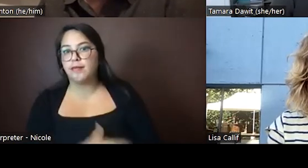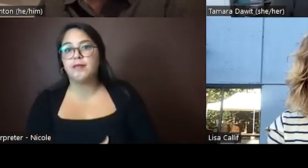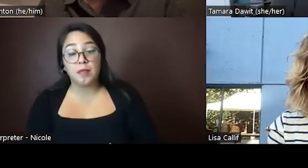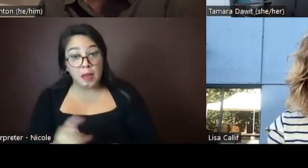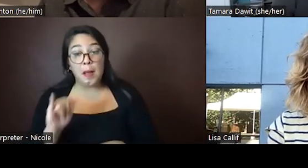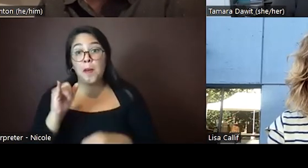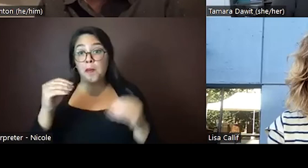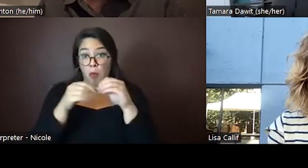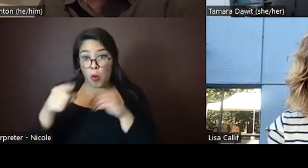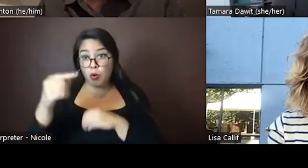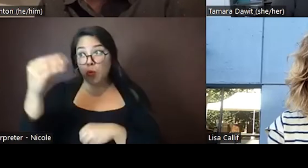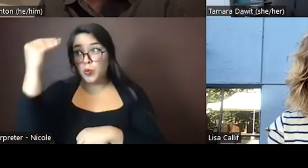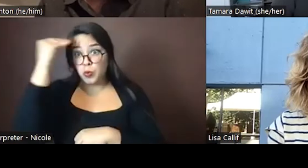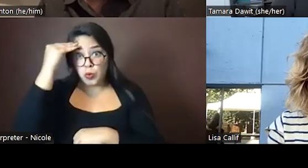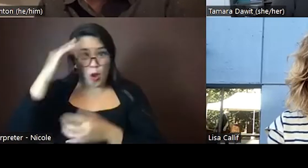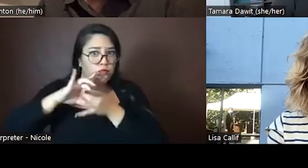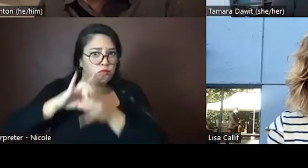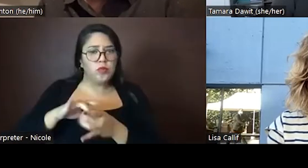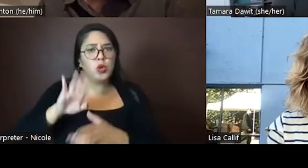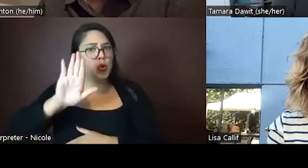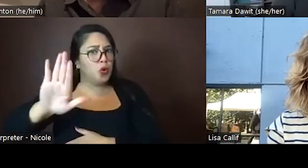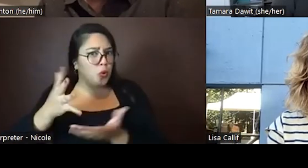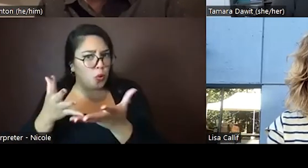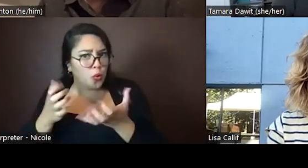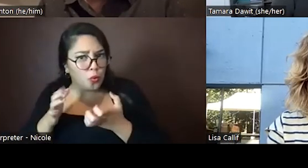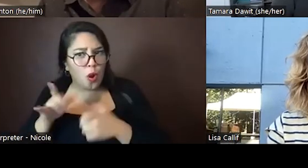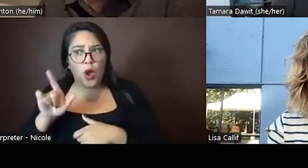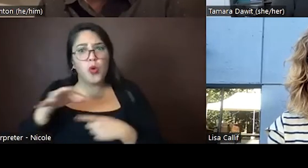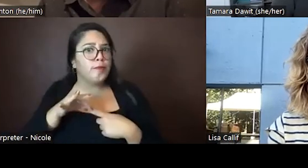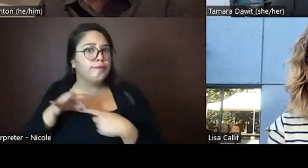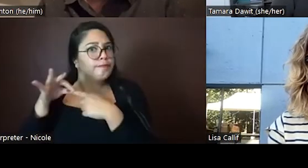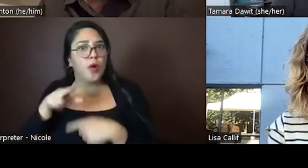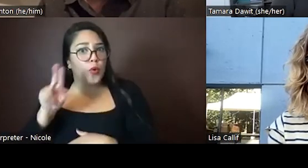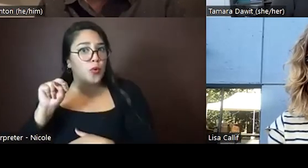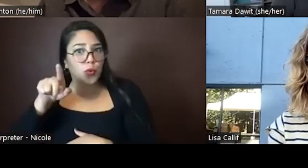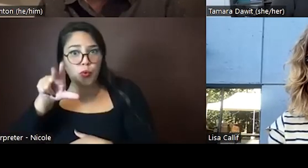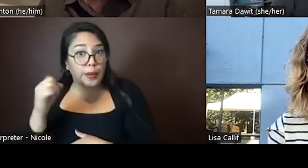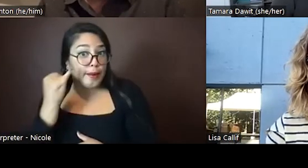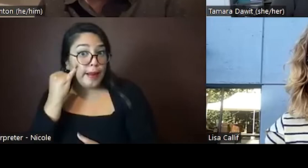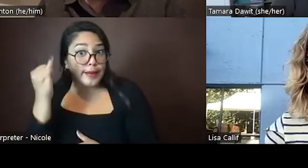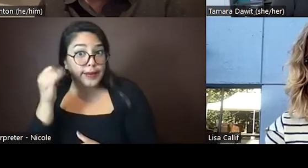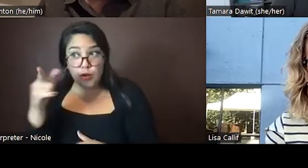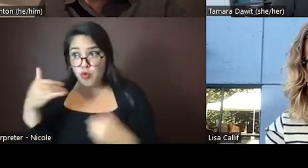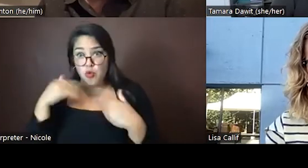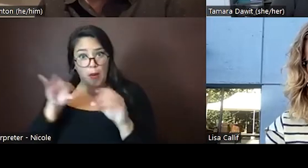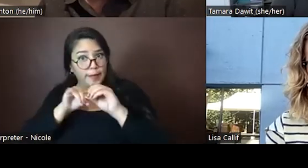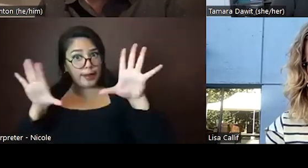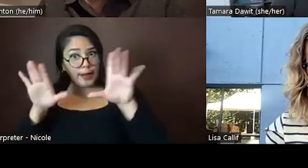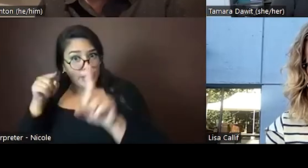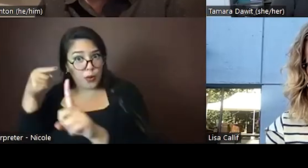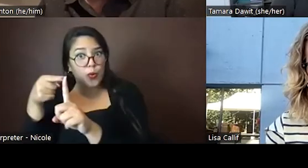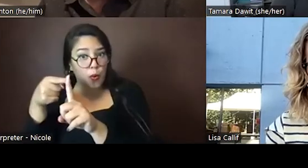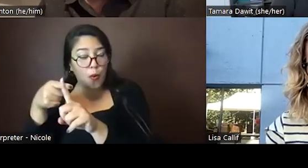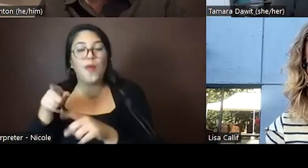you know what you want to do, especially if it's a creative or unique idea, the better you are in a